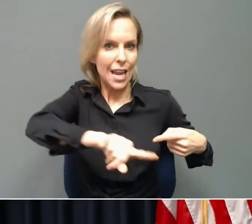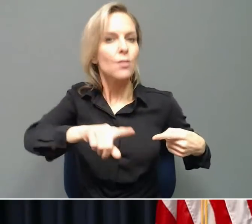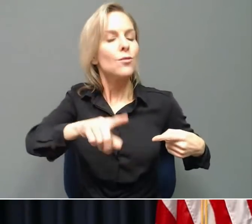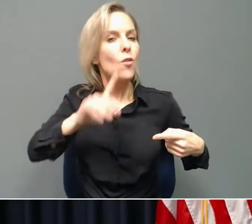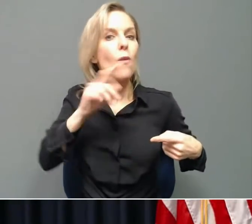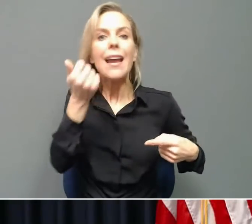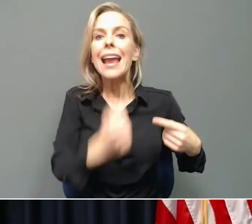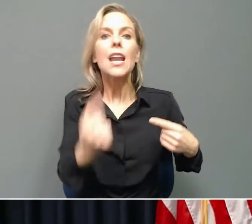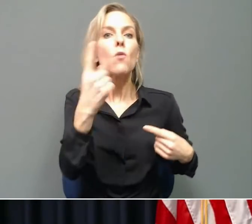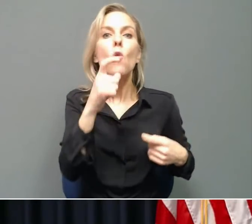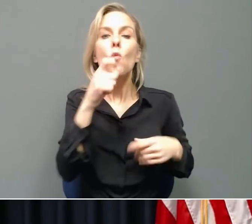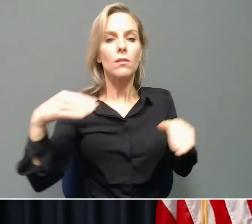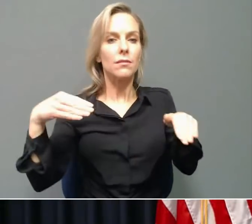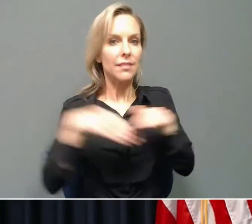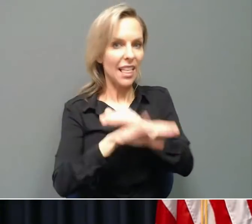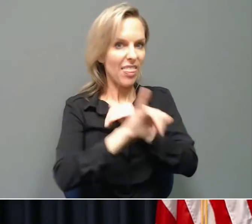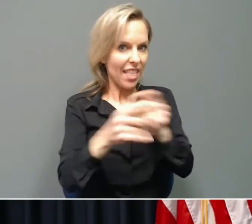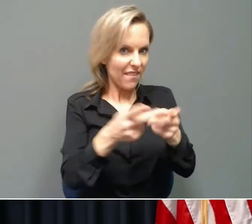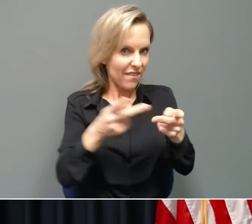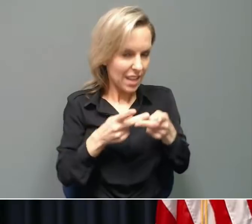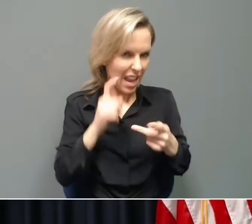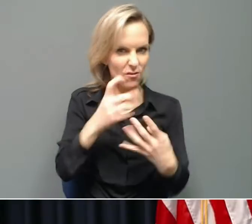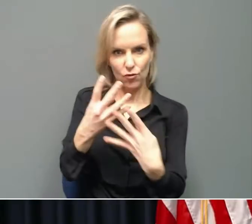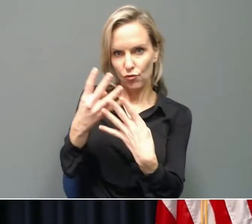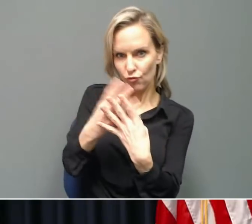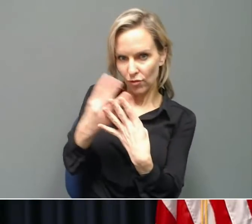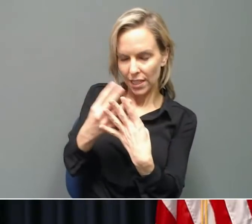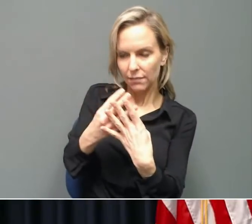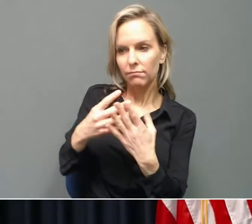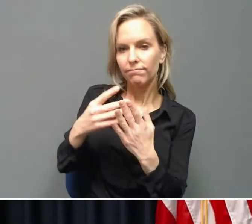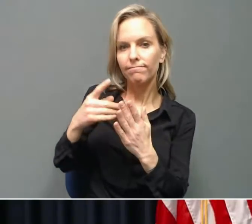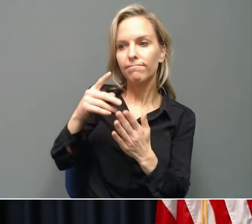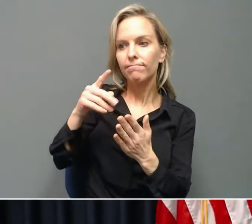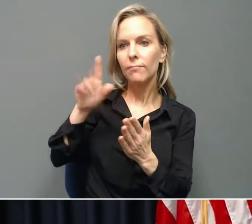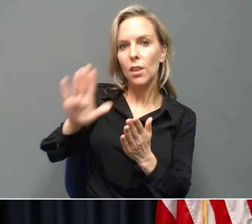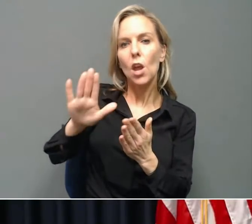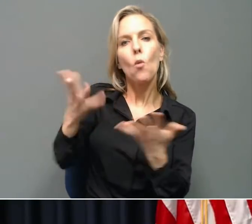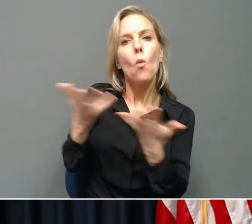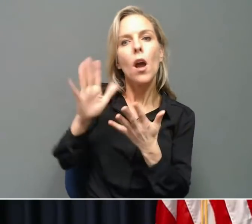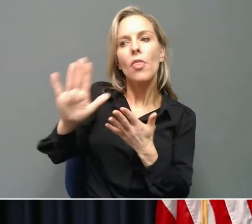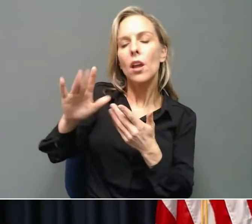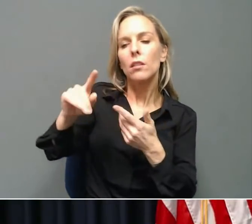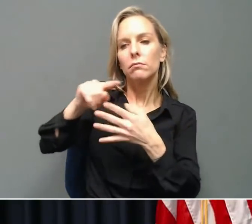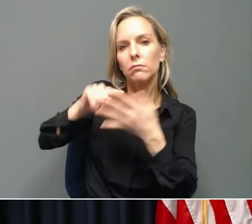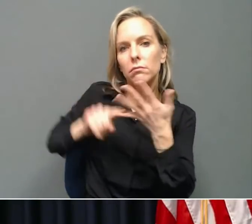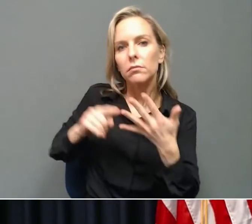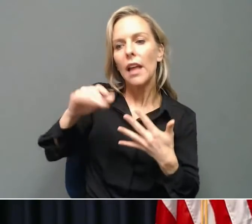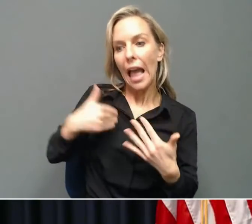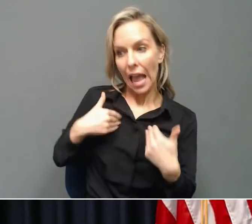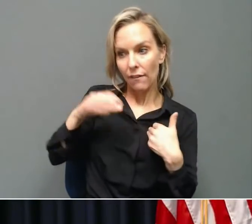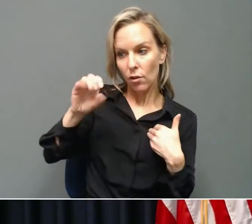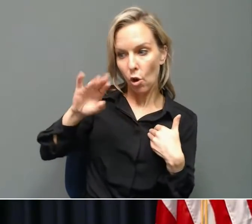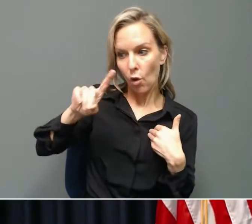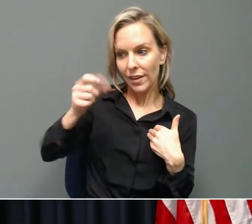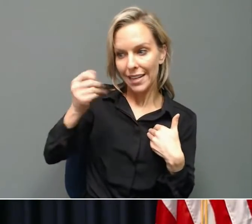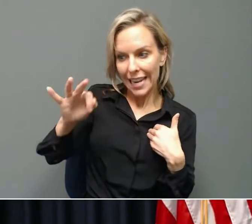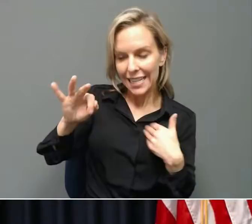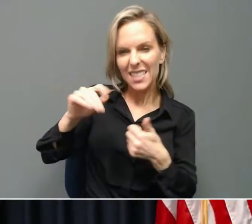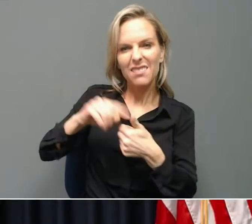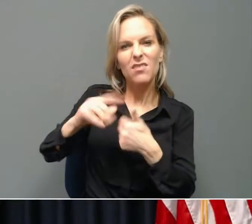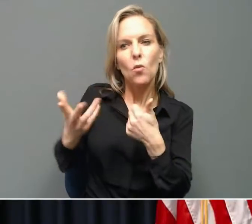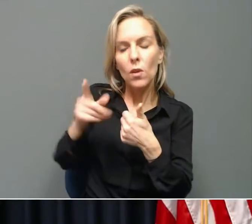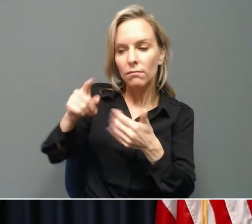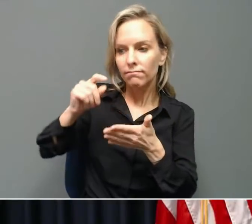the facility will be screened for signs and symptoms of COVID-19, and attention will need to be paid to hand hygiene,